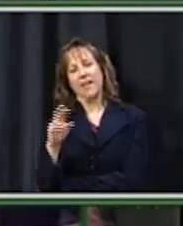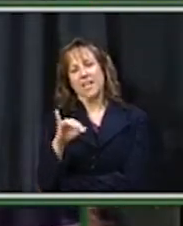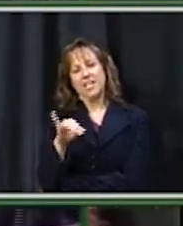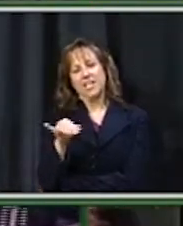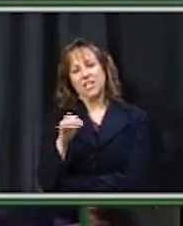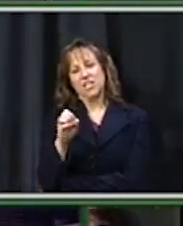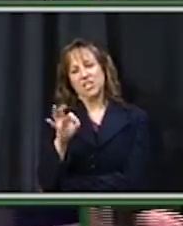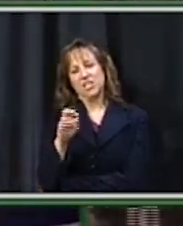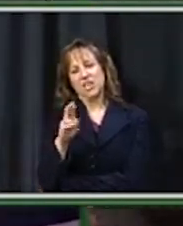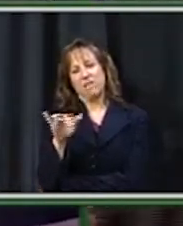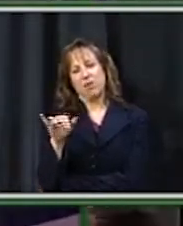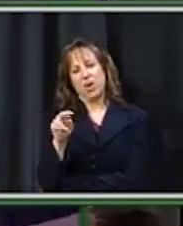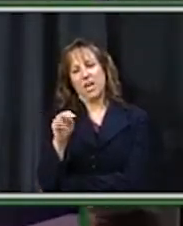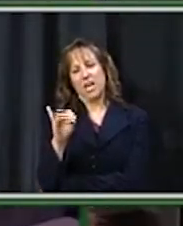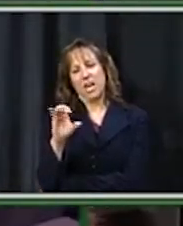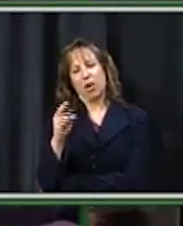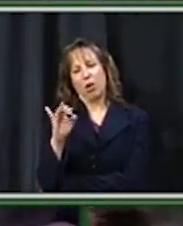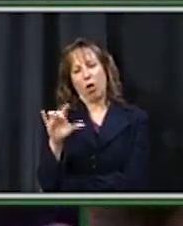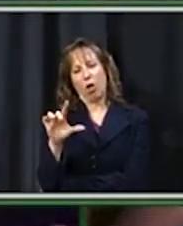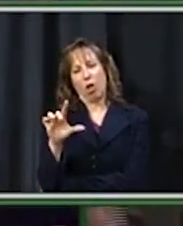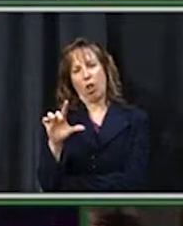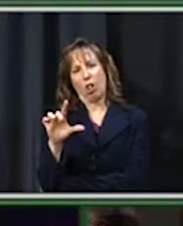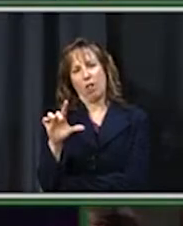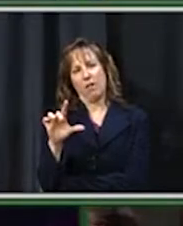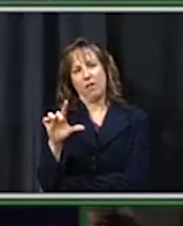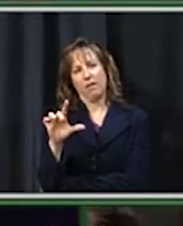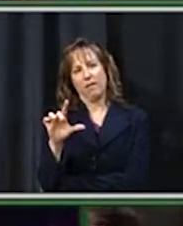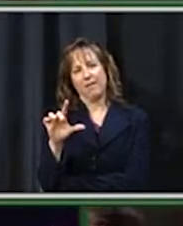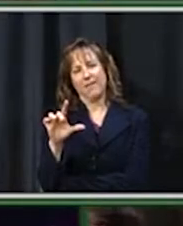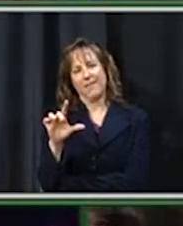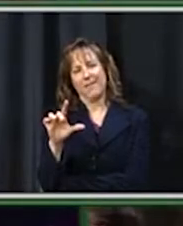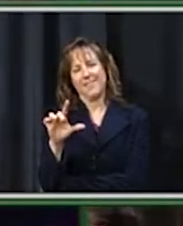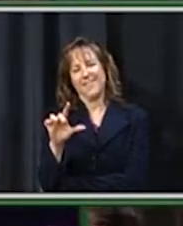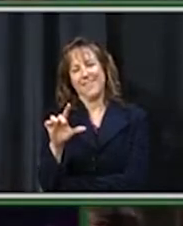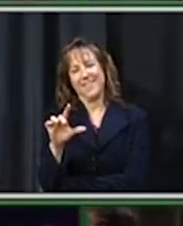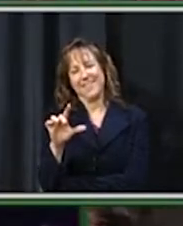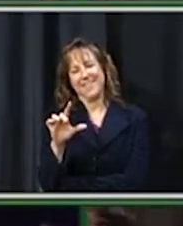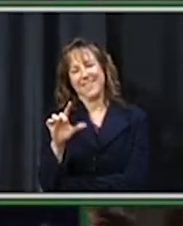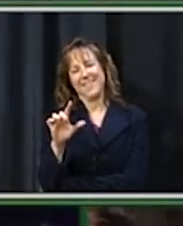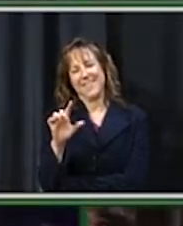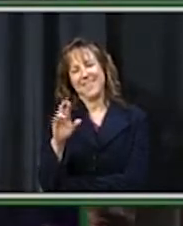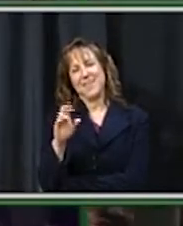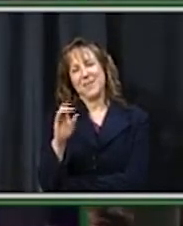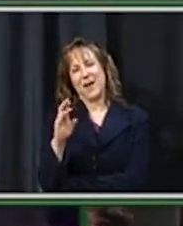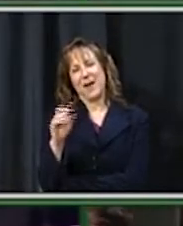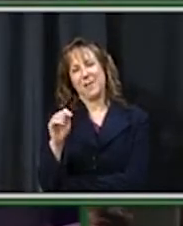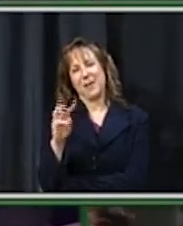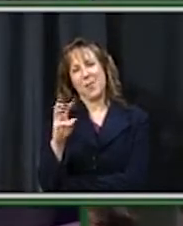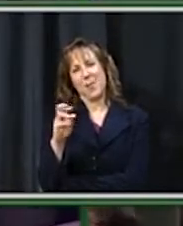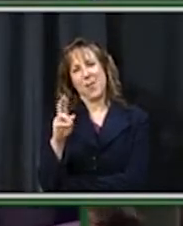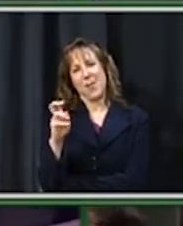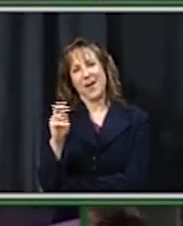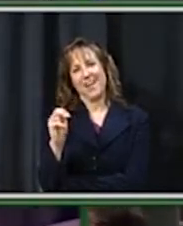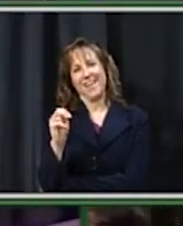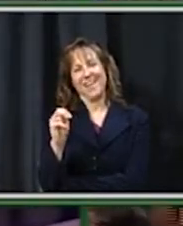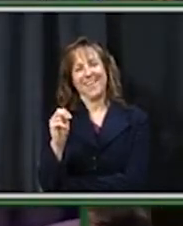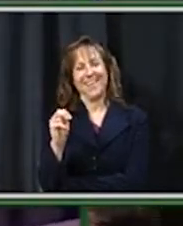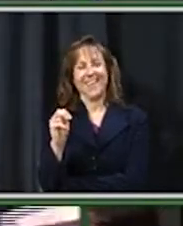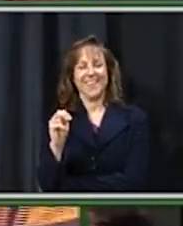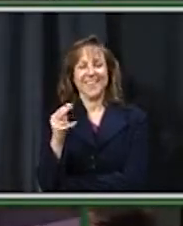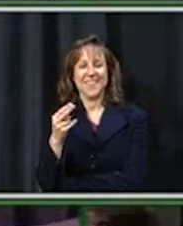Jeffrey Nickel. Robert McGuire.